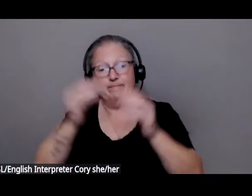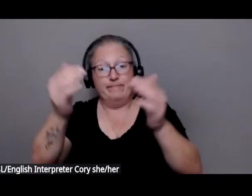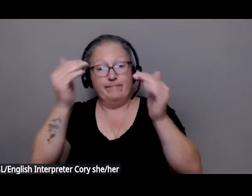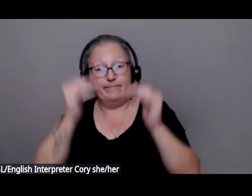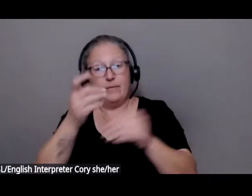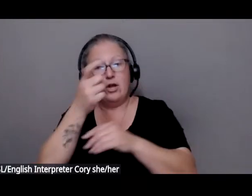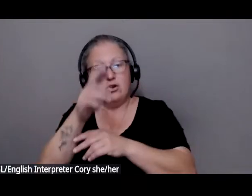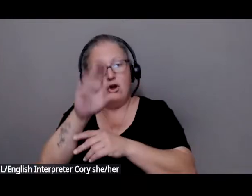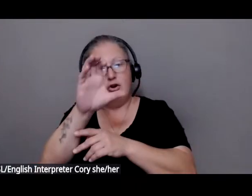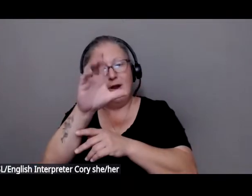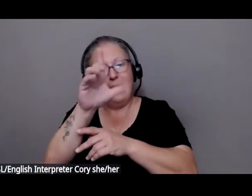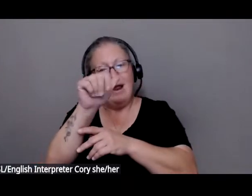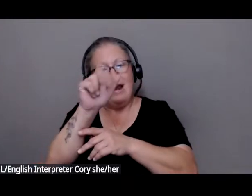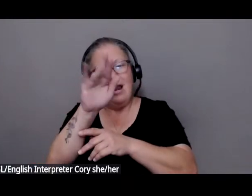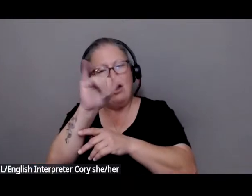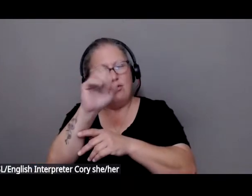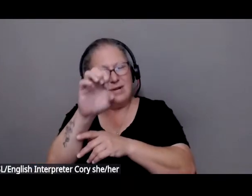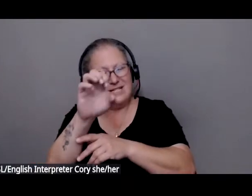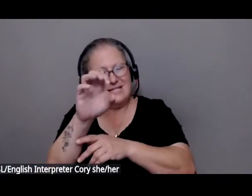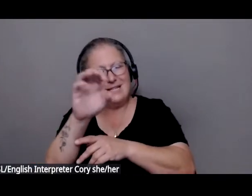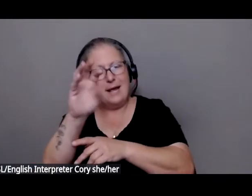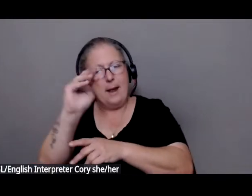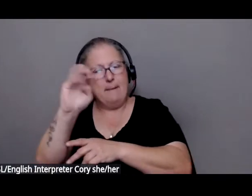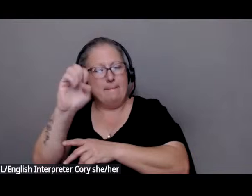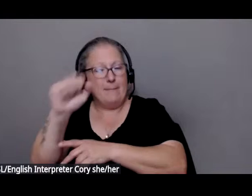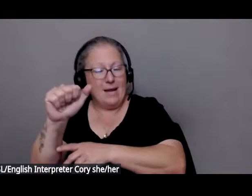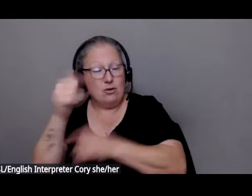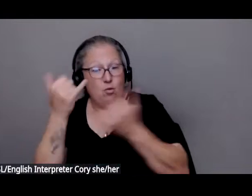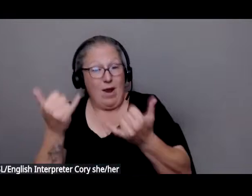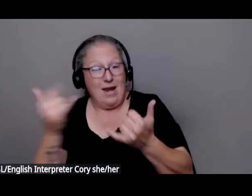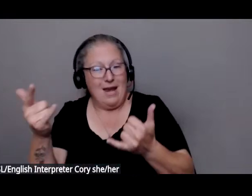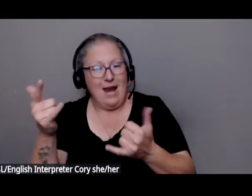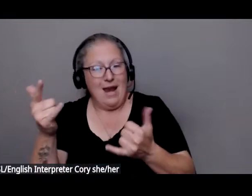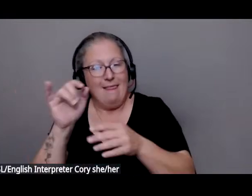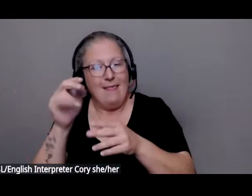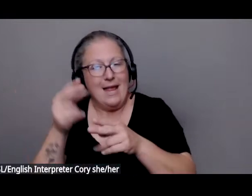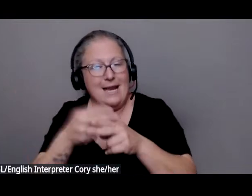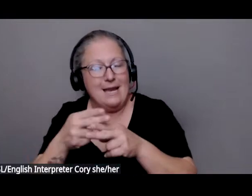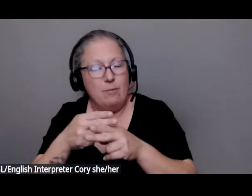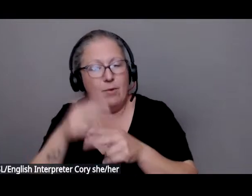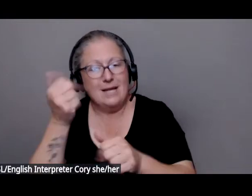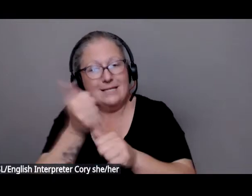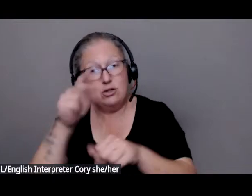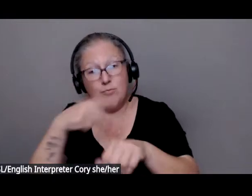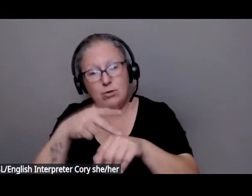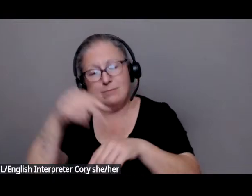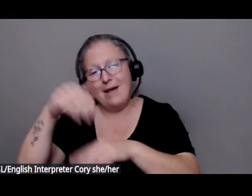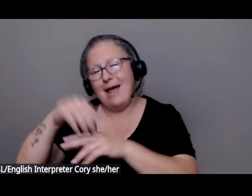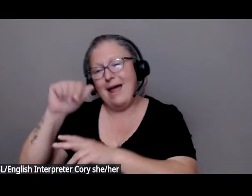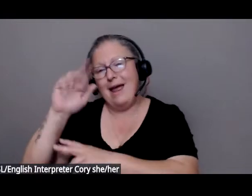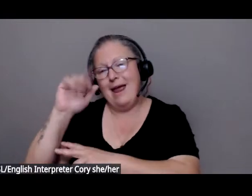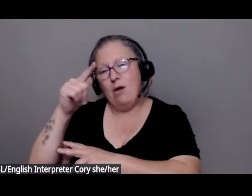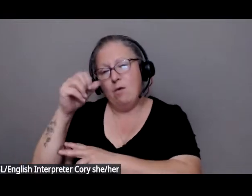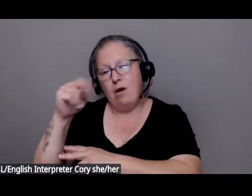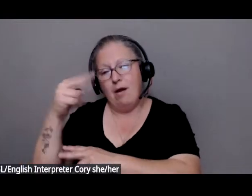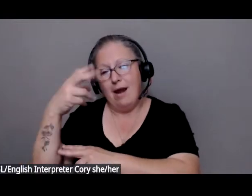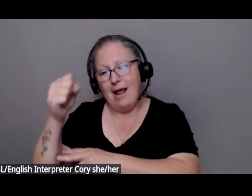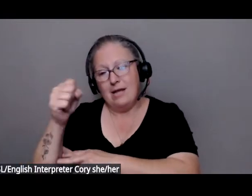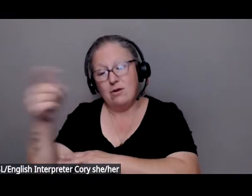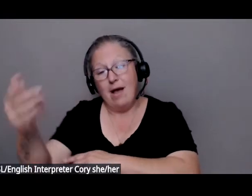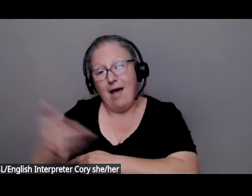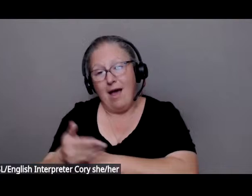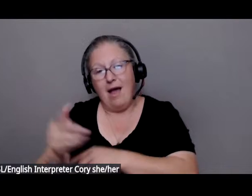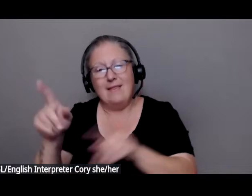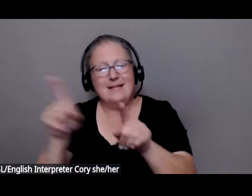Dr. Clarice Mesa. She's currently serving as the interim assistant principal at Aragon High School and was hired to fill the same